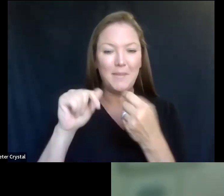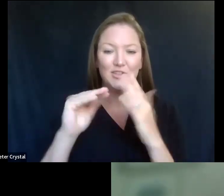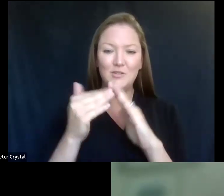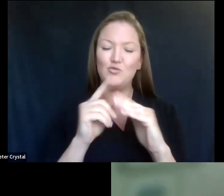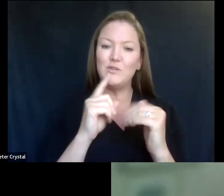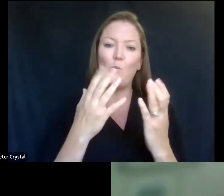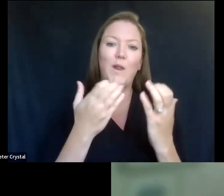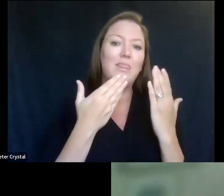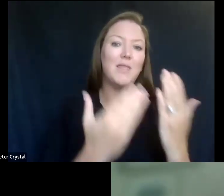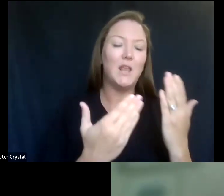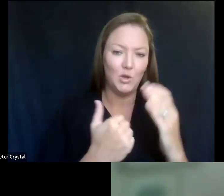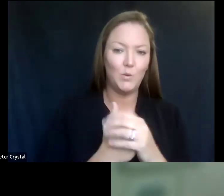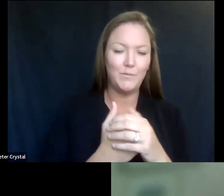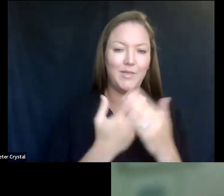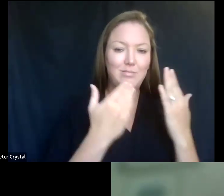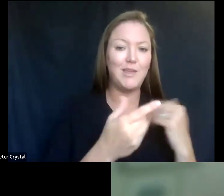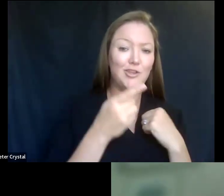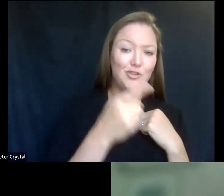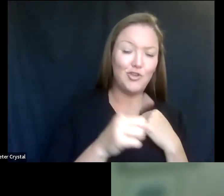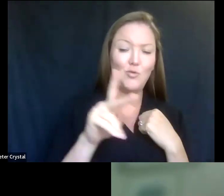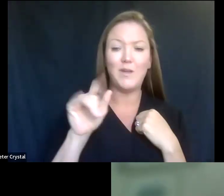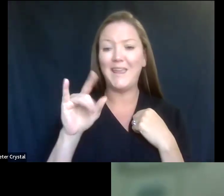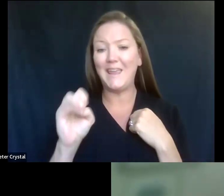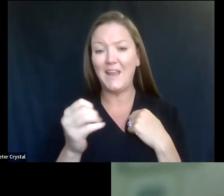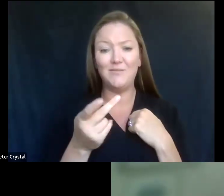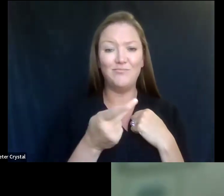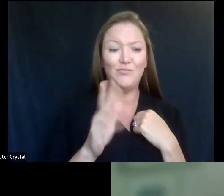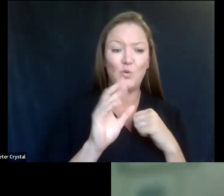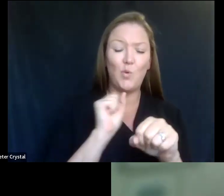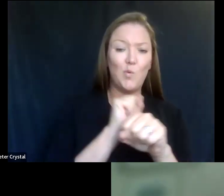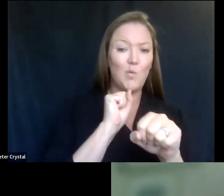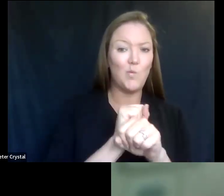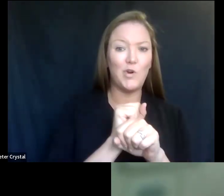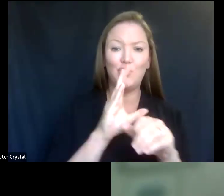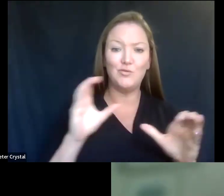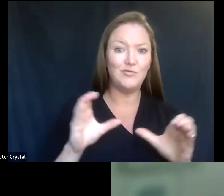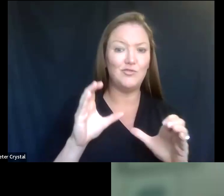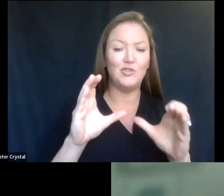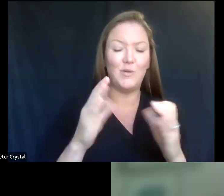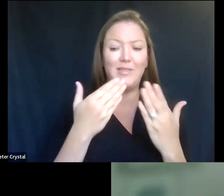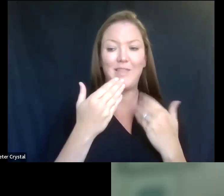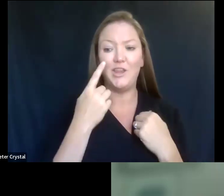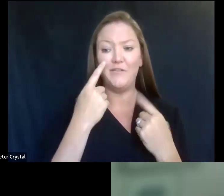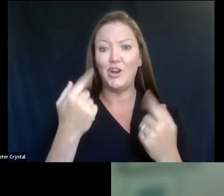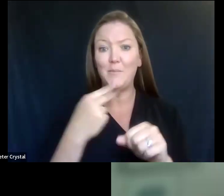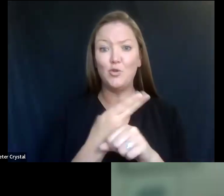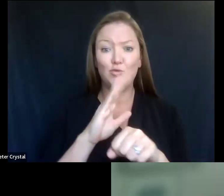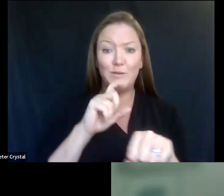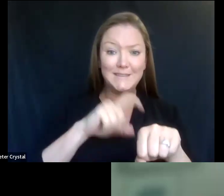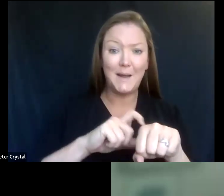to thank you and Katie for the work that you're all doing. Thanks for spending so much time,